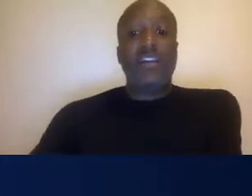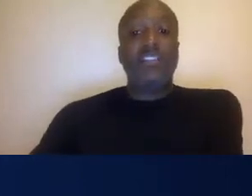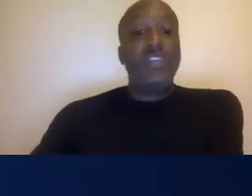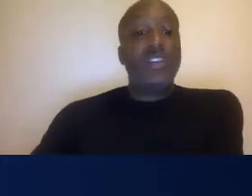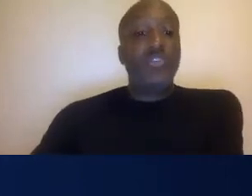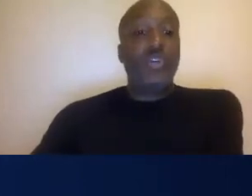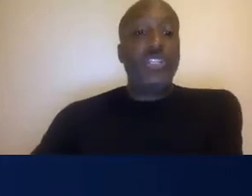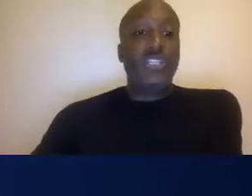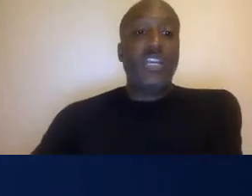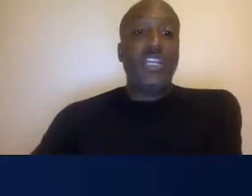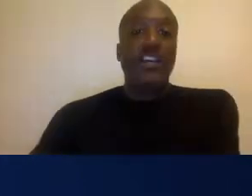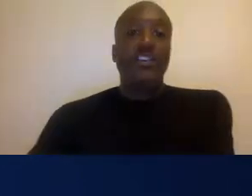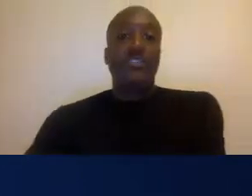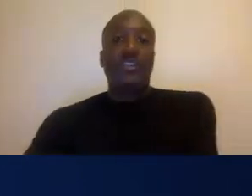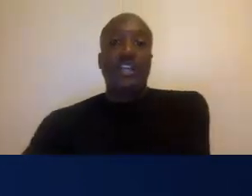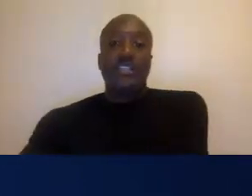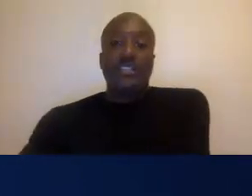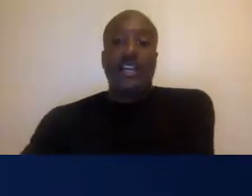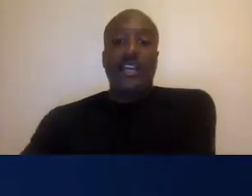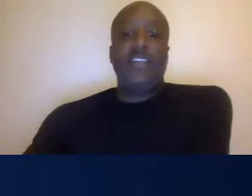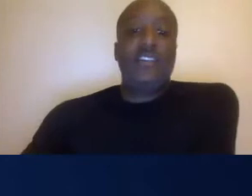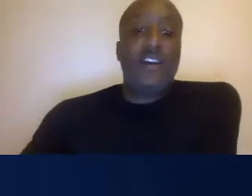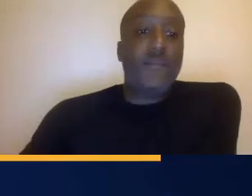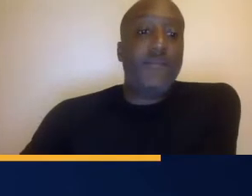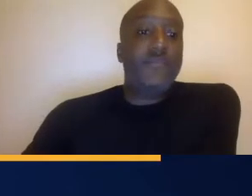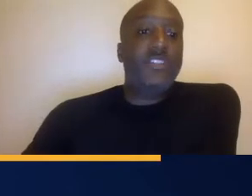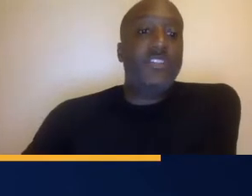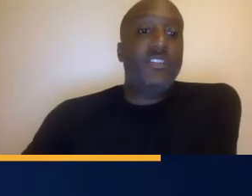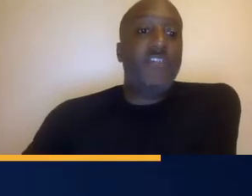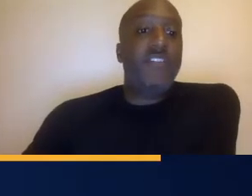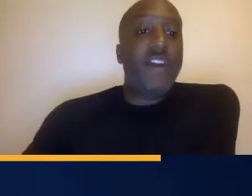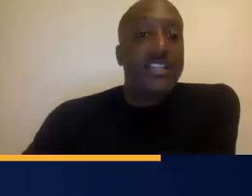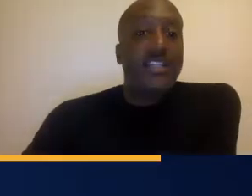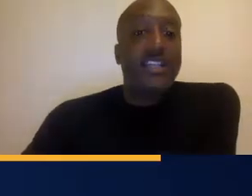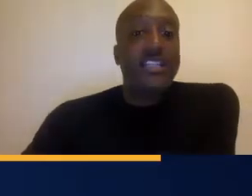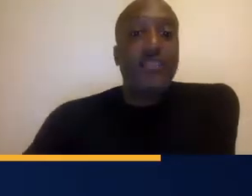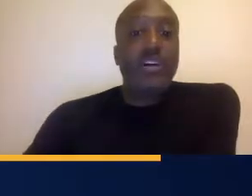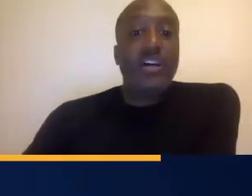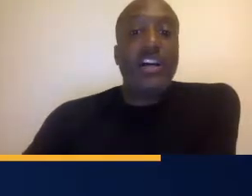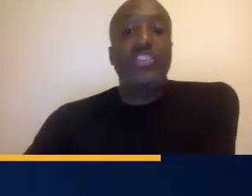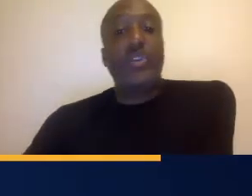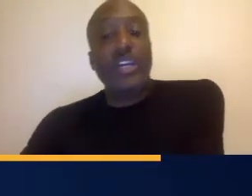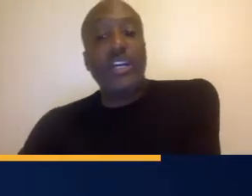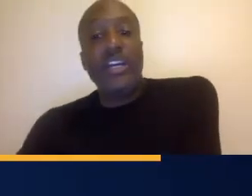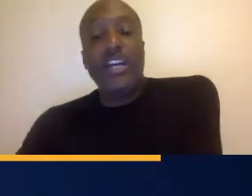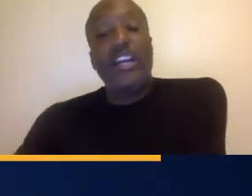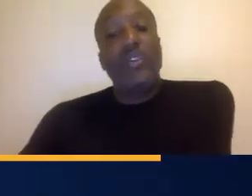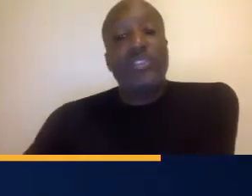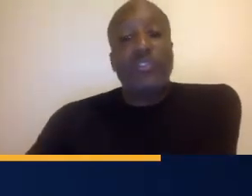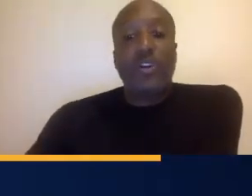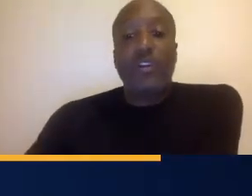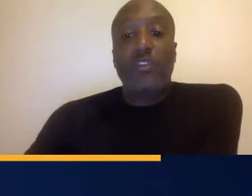thank our speakers who joined us tonight. So let's thank Yvette and Deepa, Andrea,